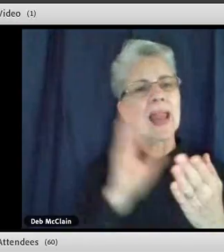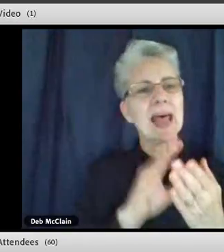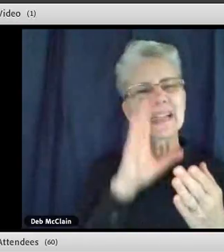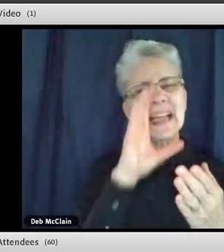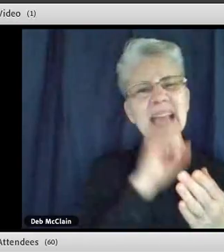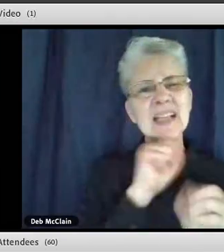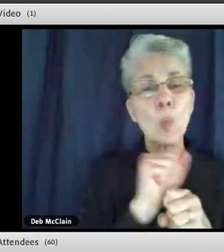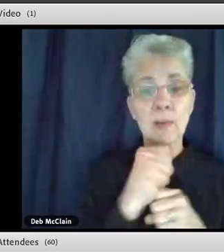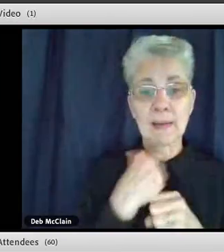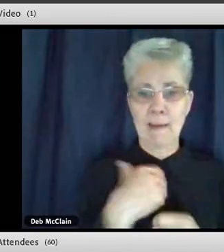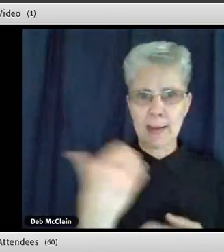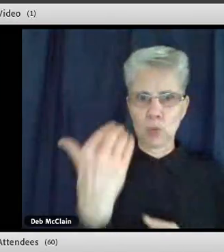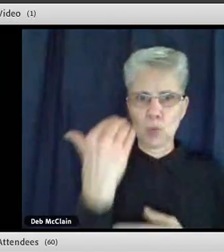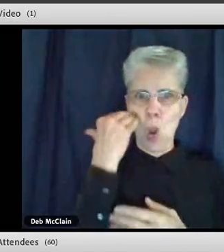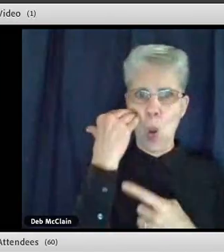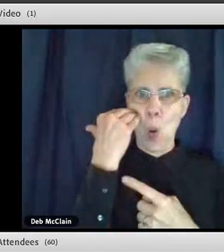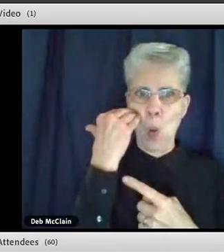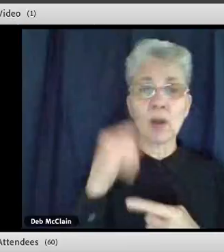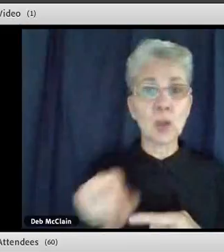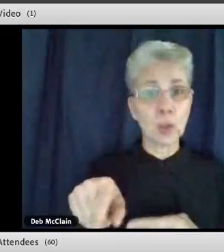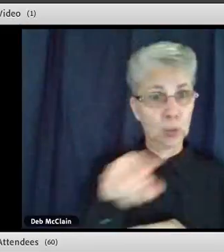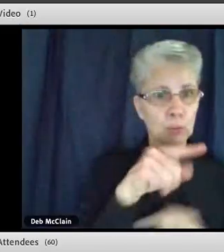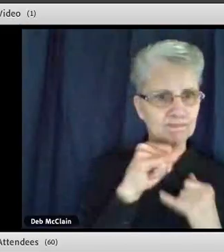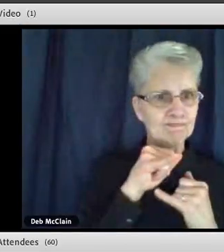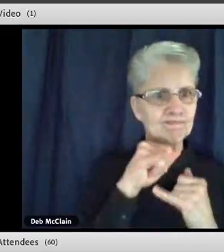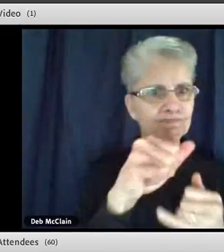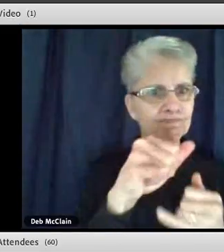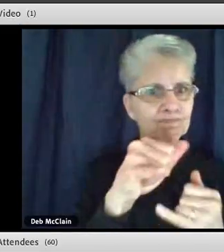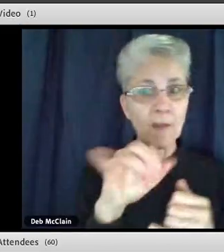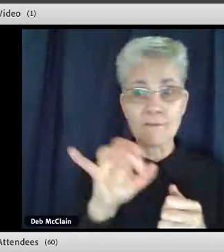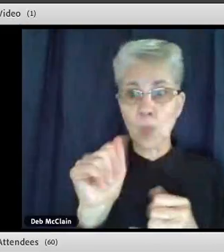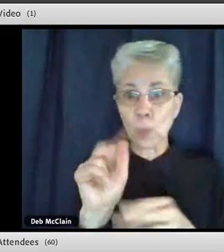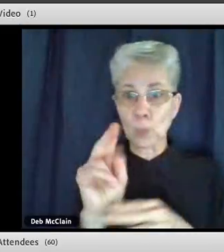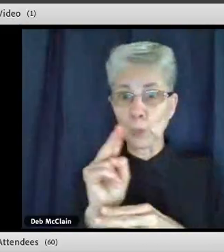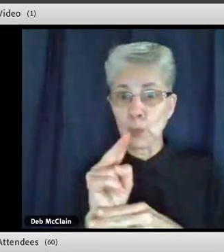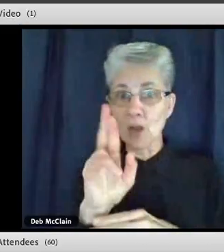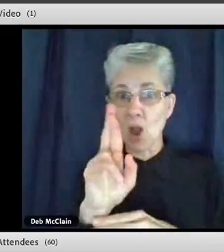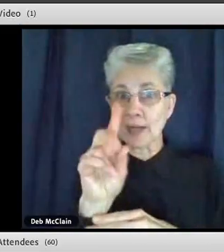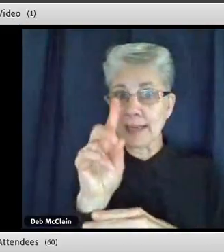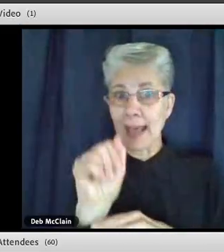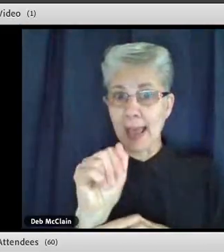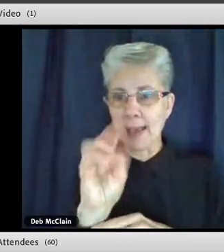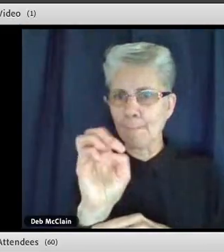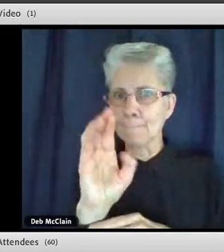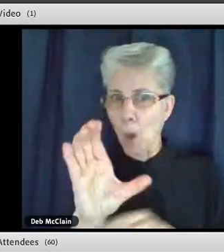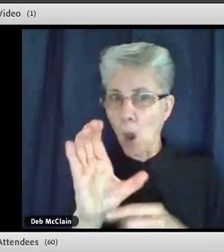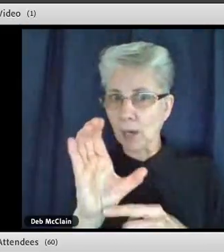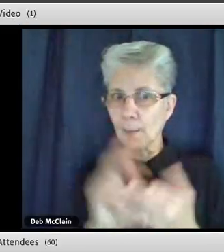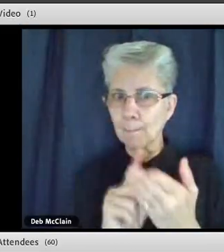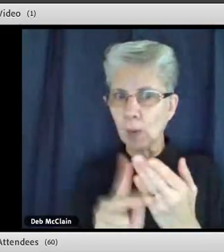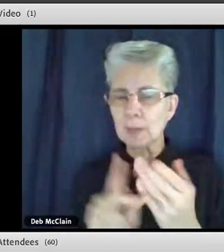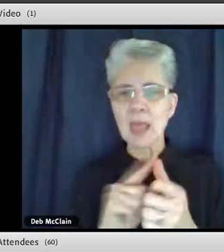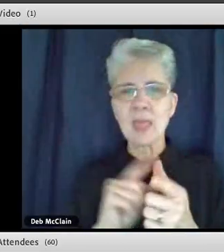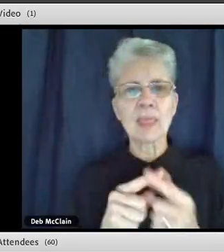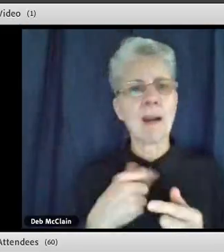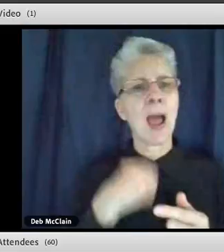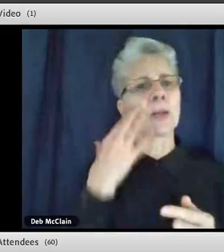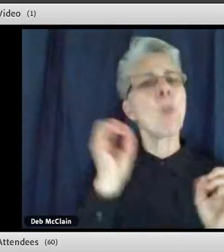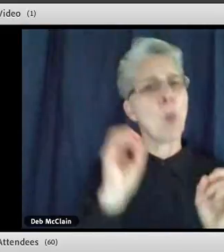I know that you all, in Florida are using RDA and MARC, then I know that, okay,